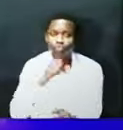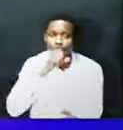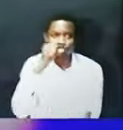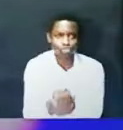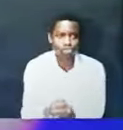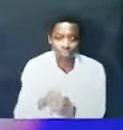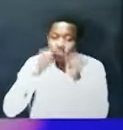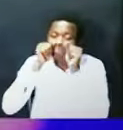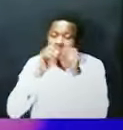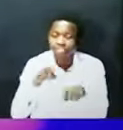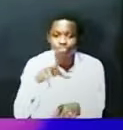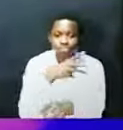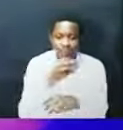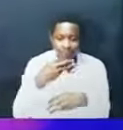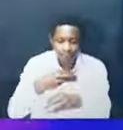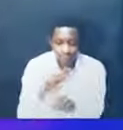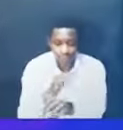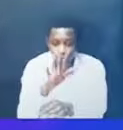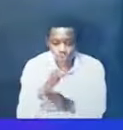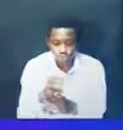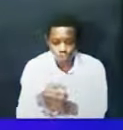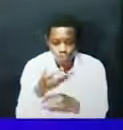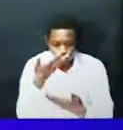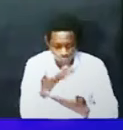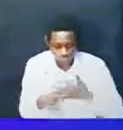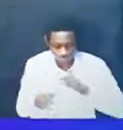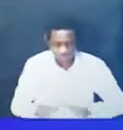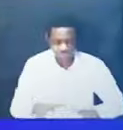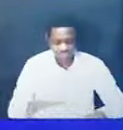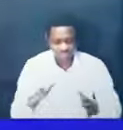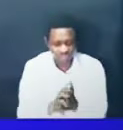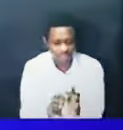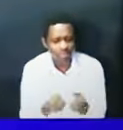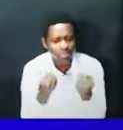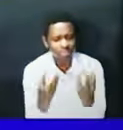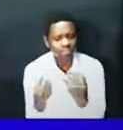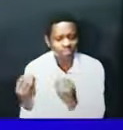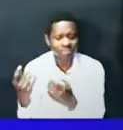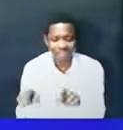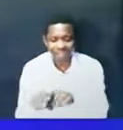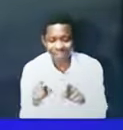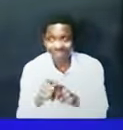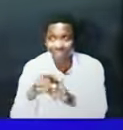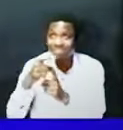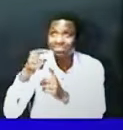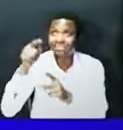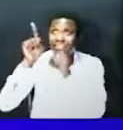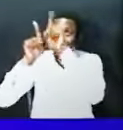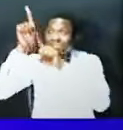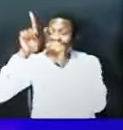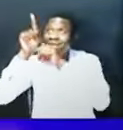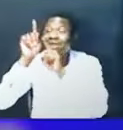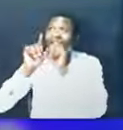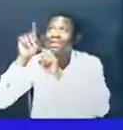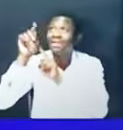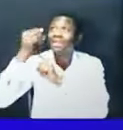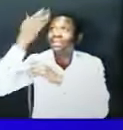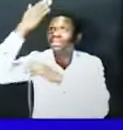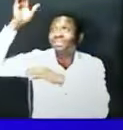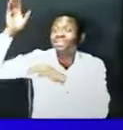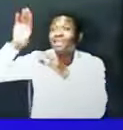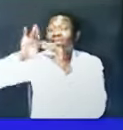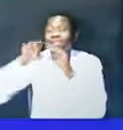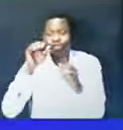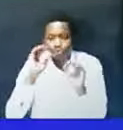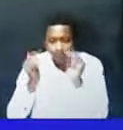bless you and make your descendants as numerous as the stars in the sky and as the sun on the seashore. Your